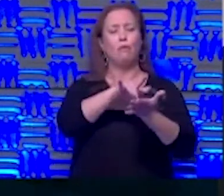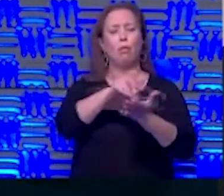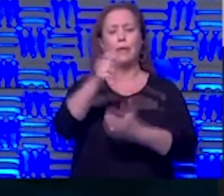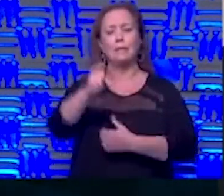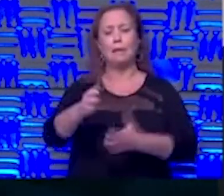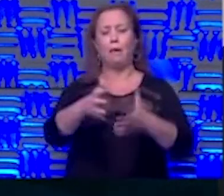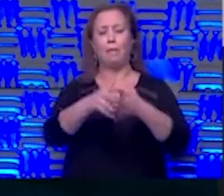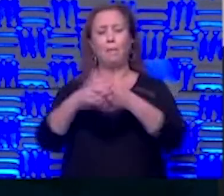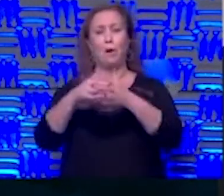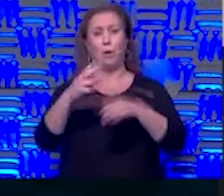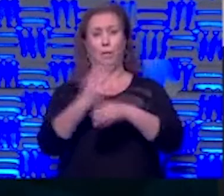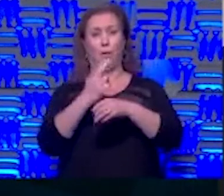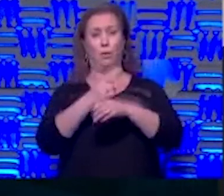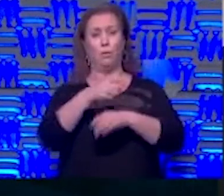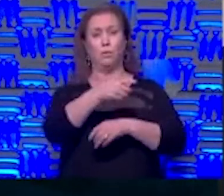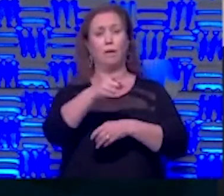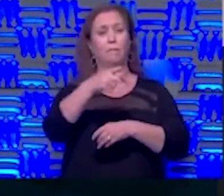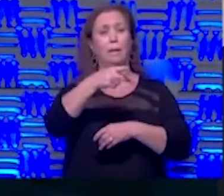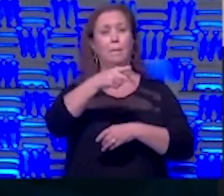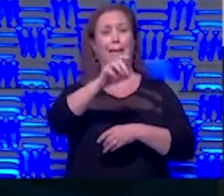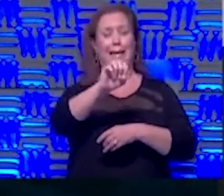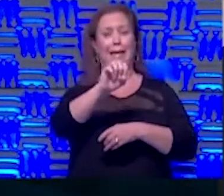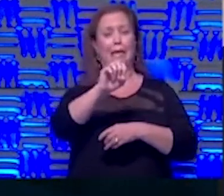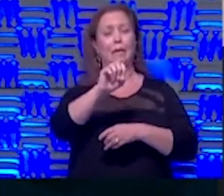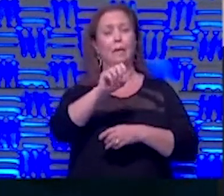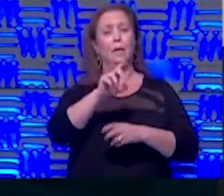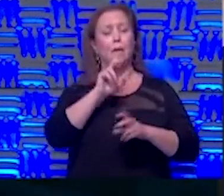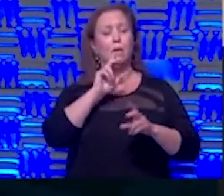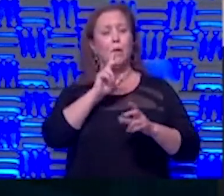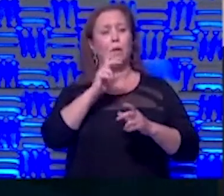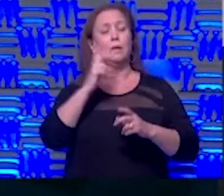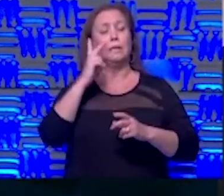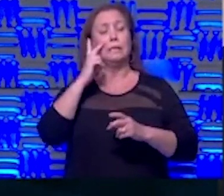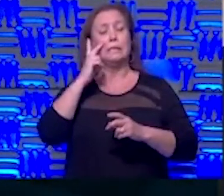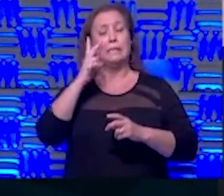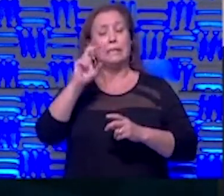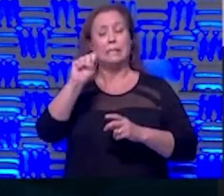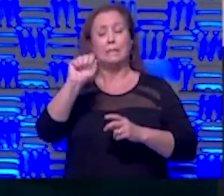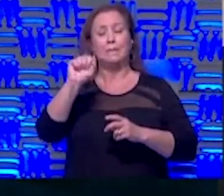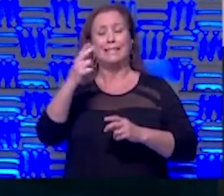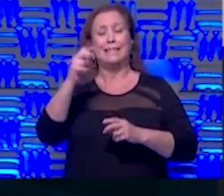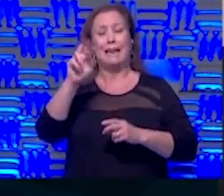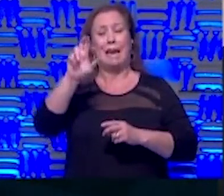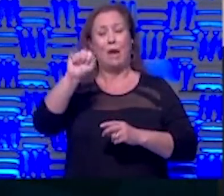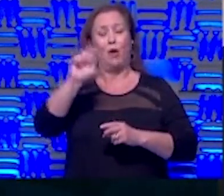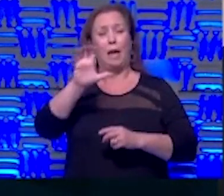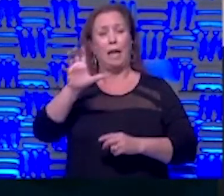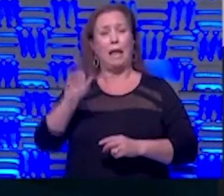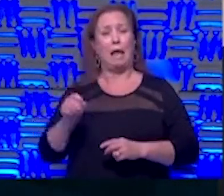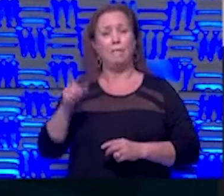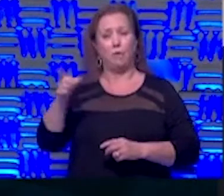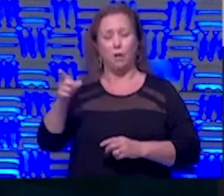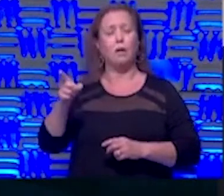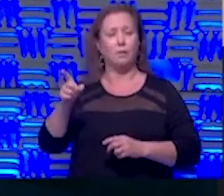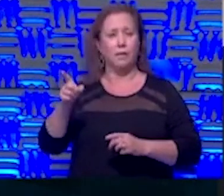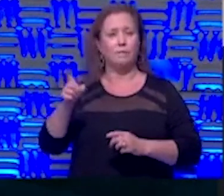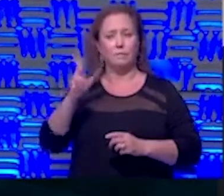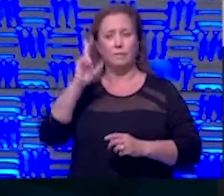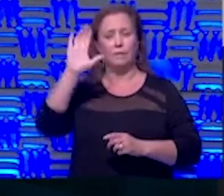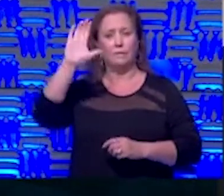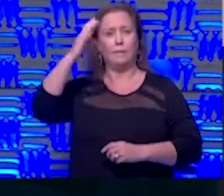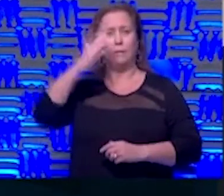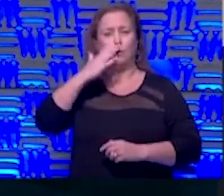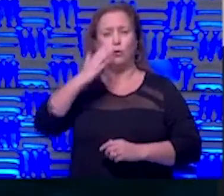consumption rates, and we are intrigued with Sub-Saharan Africa, which for the most part has done very, very well in